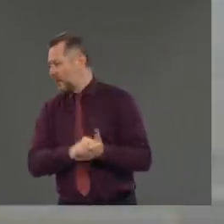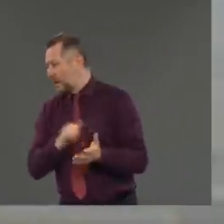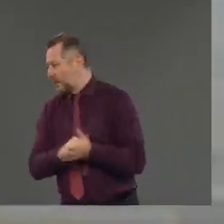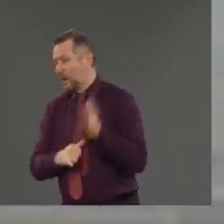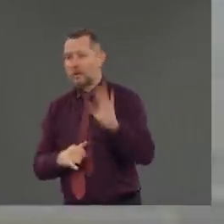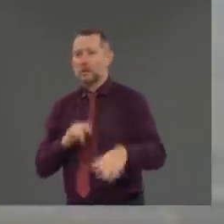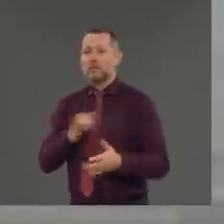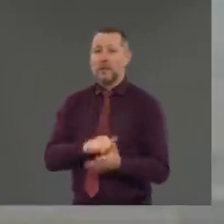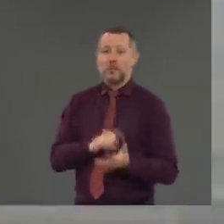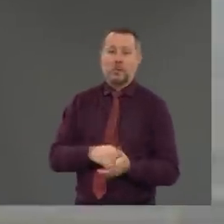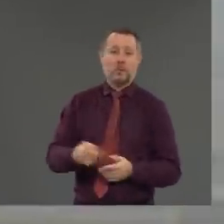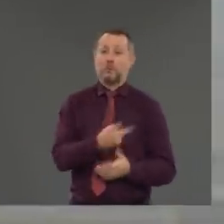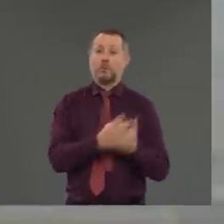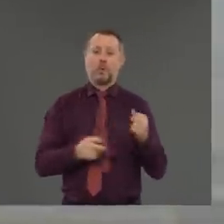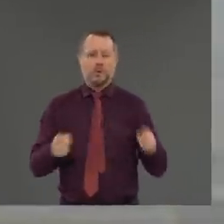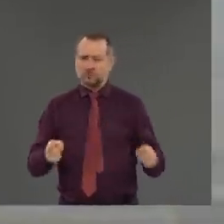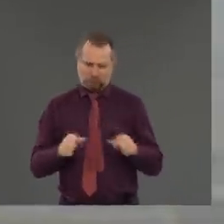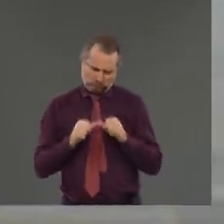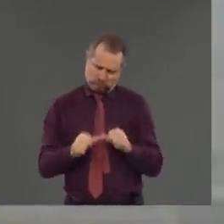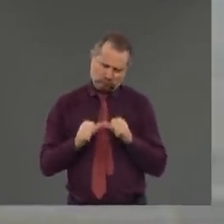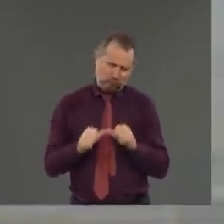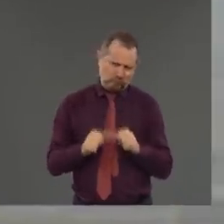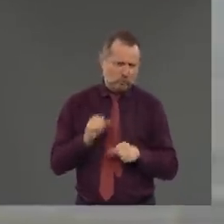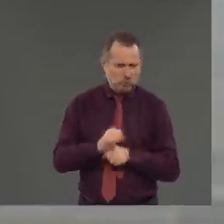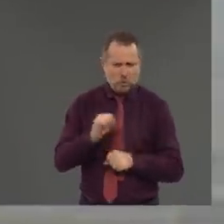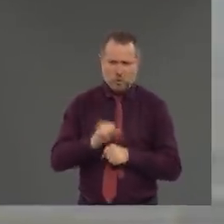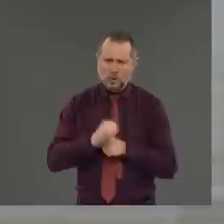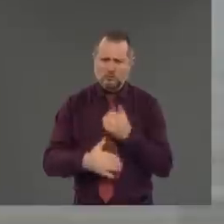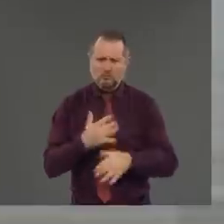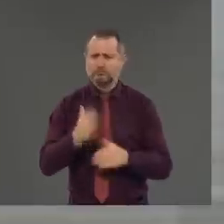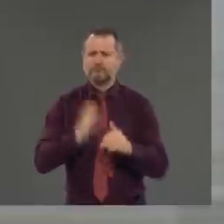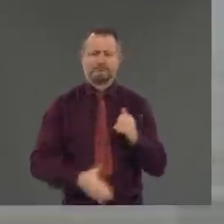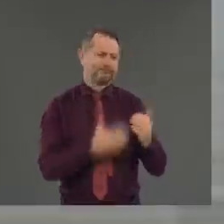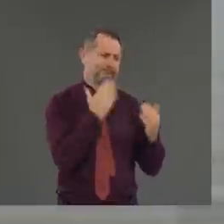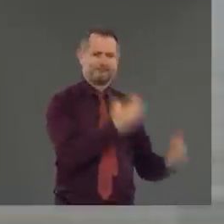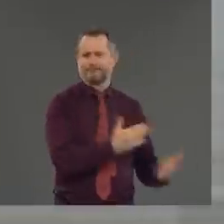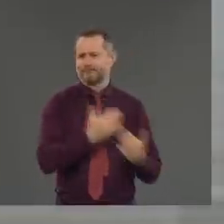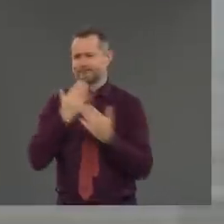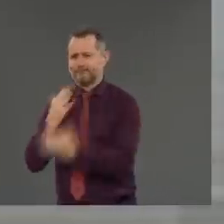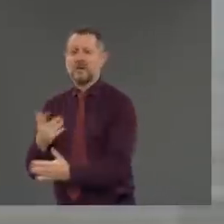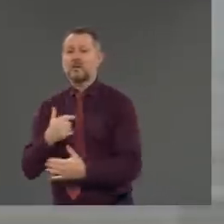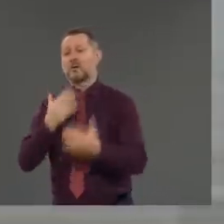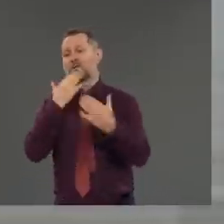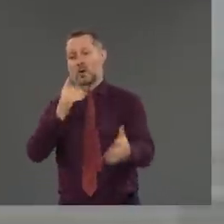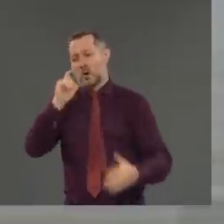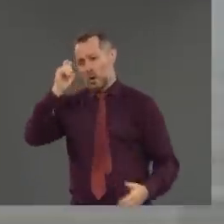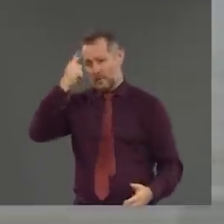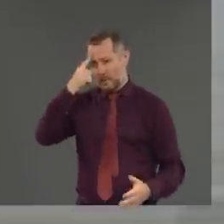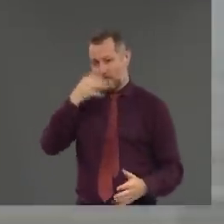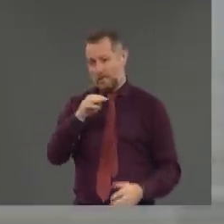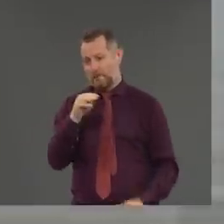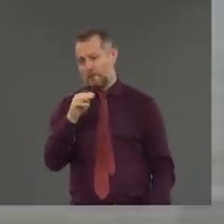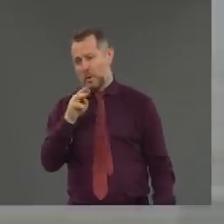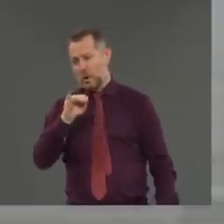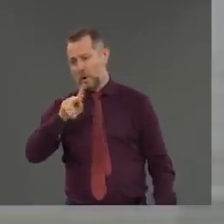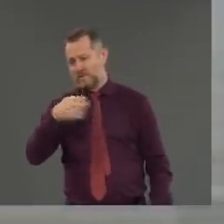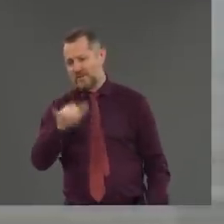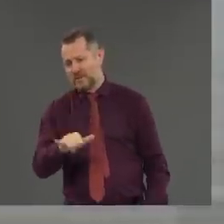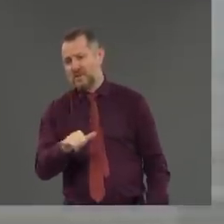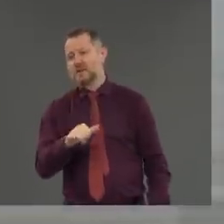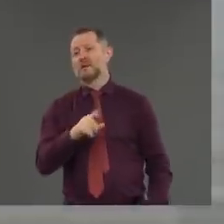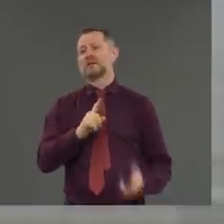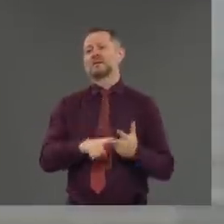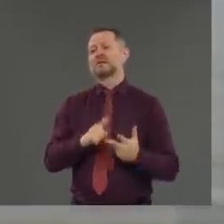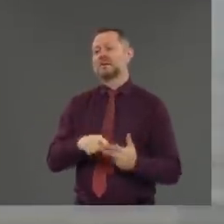for birthing this beautiful project for New York. I want to thank Governor Murphy and Kevin O'Toole from the Port Authority, our